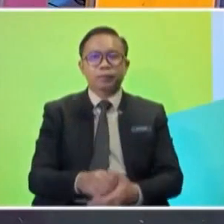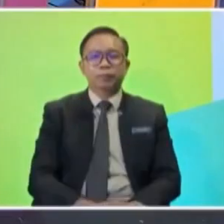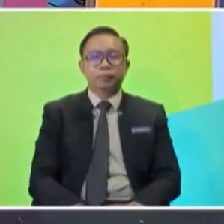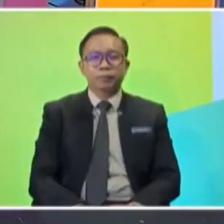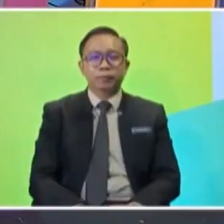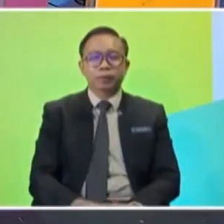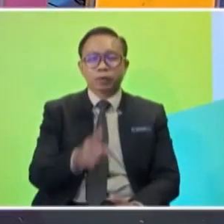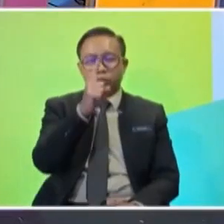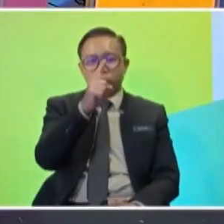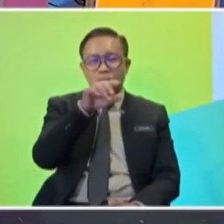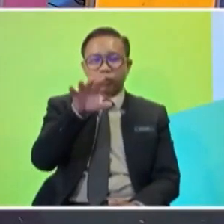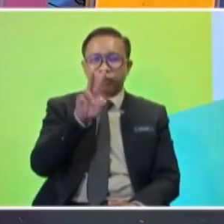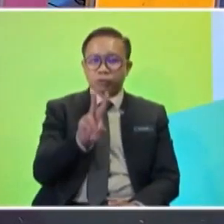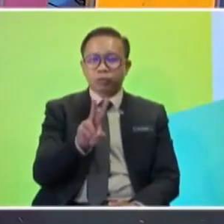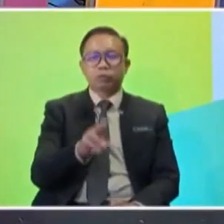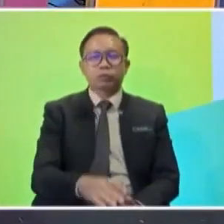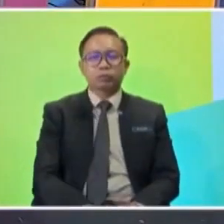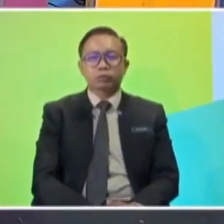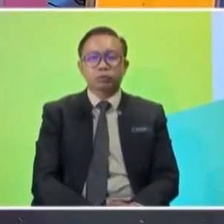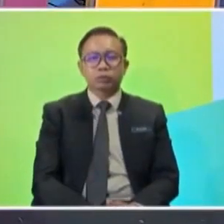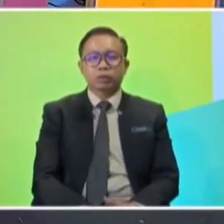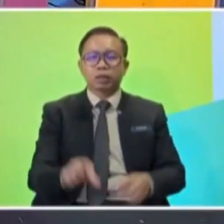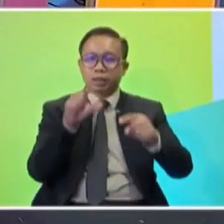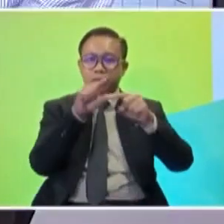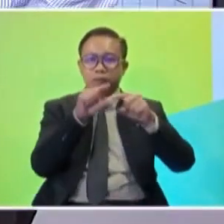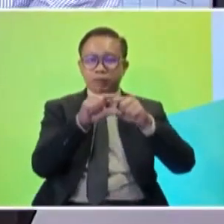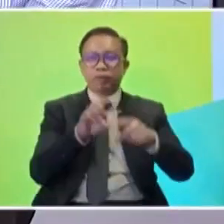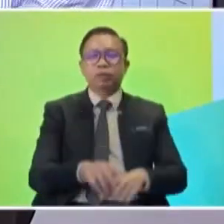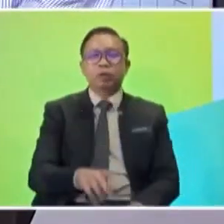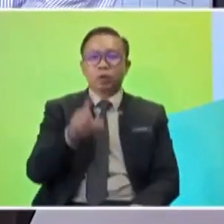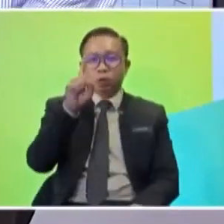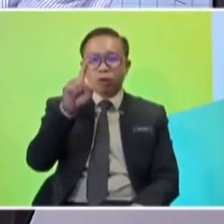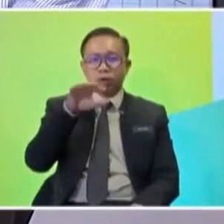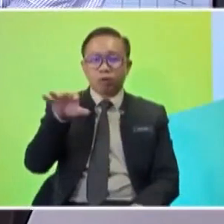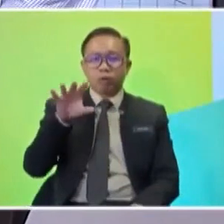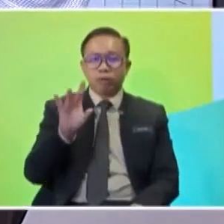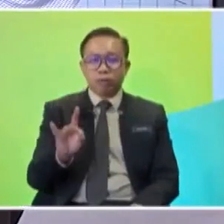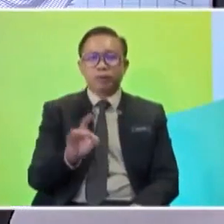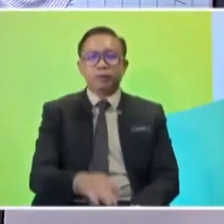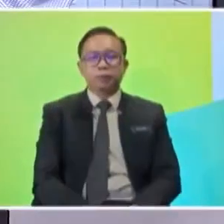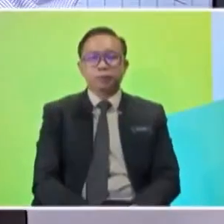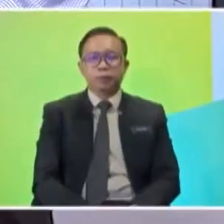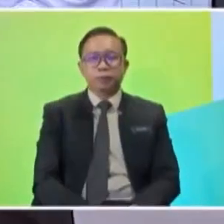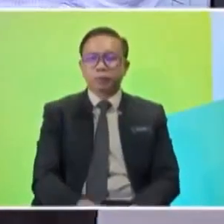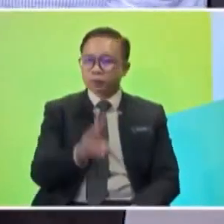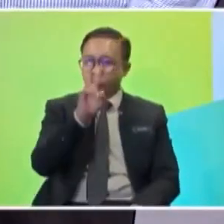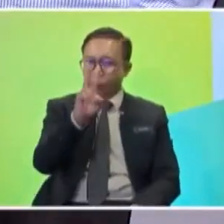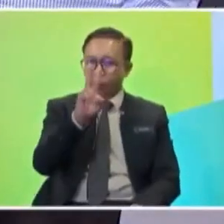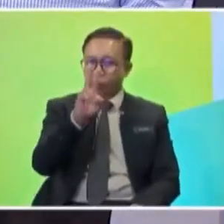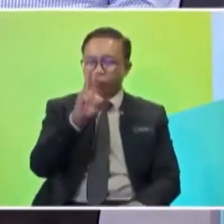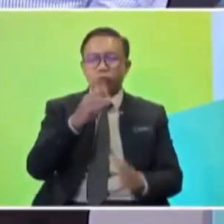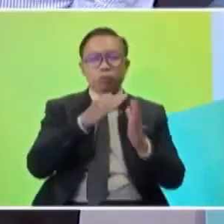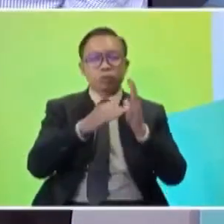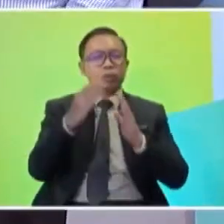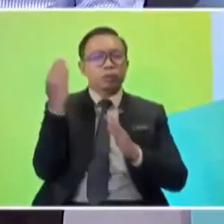So 1/2 divide with 1/8. Okay, you have two proper fractions